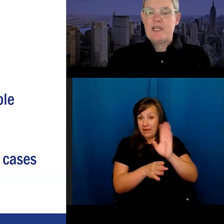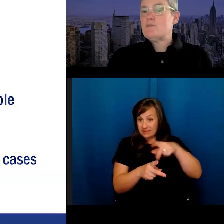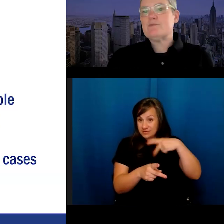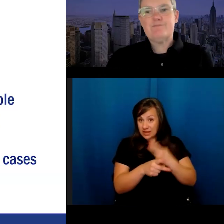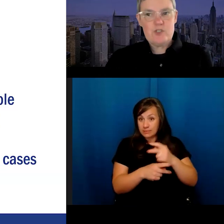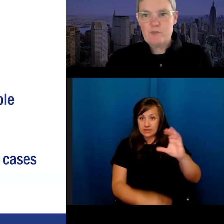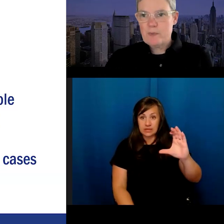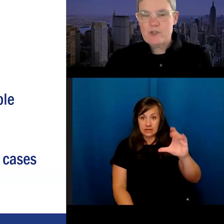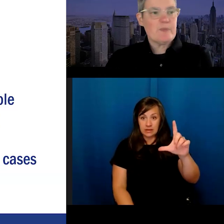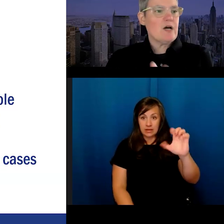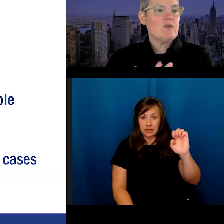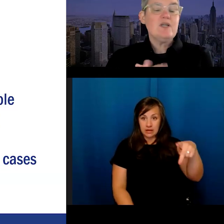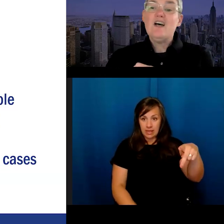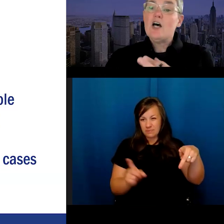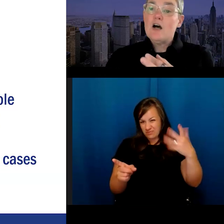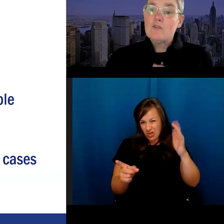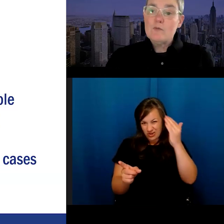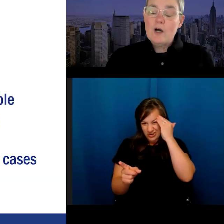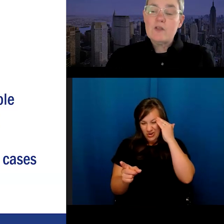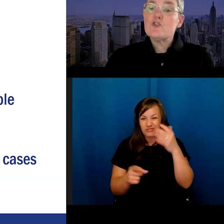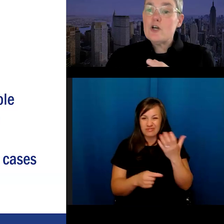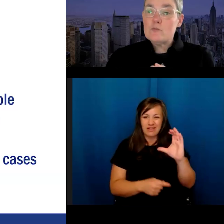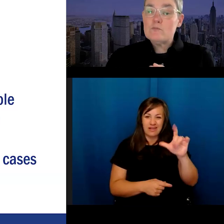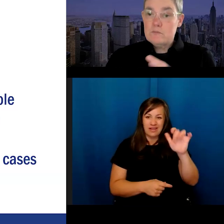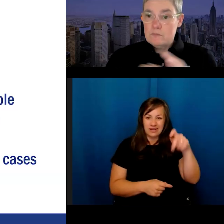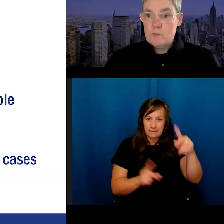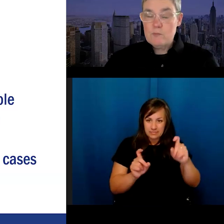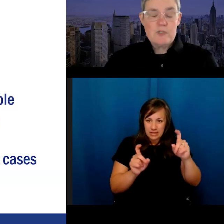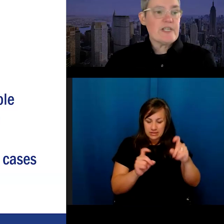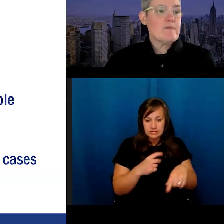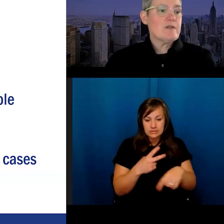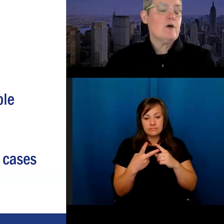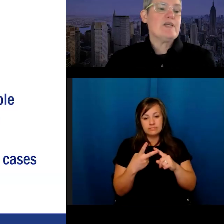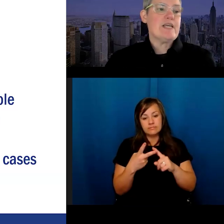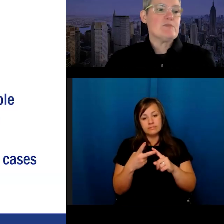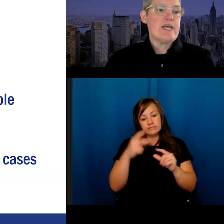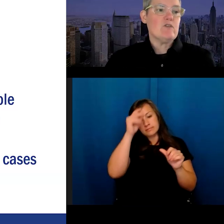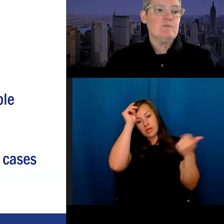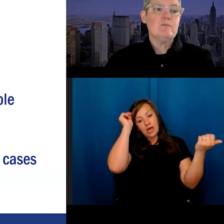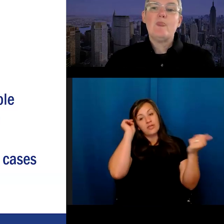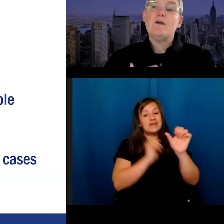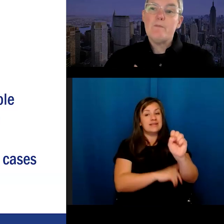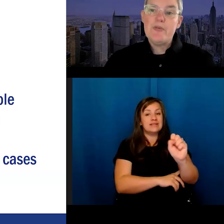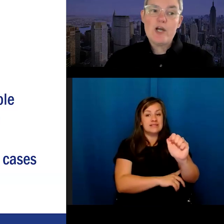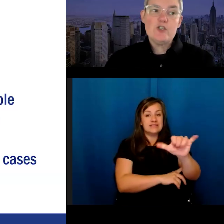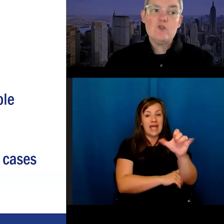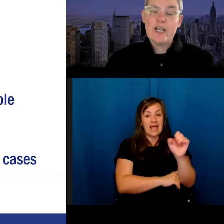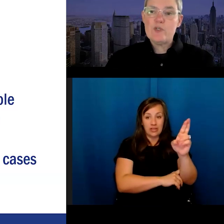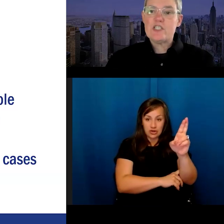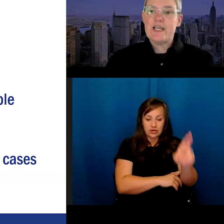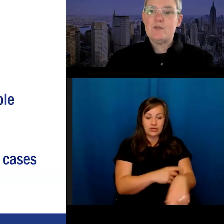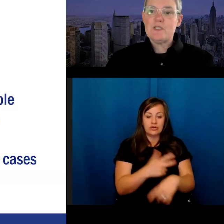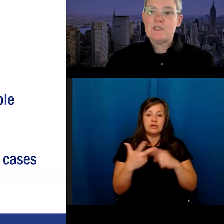CLEP exams, which you've probably heard about, lesser known exam Sailor,